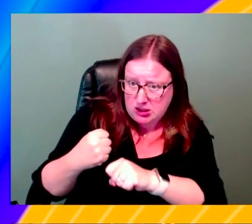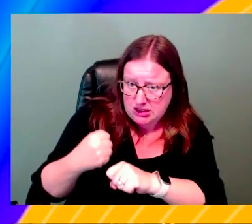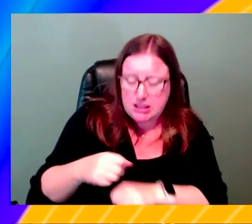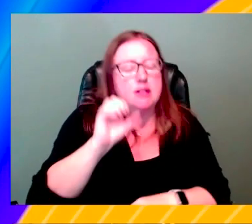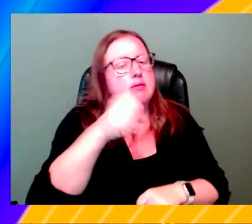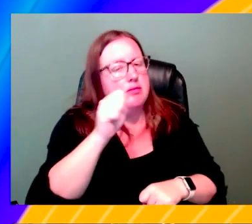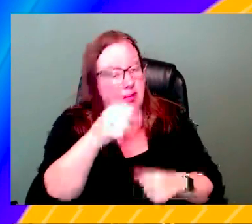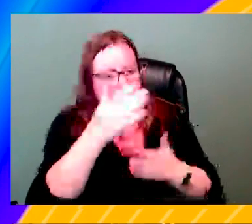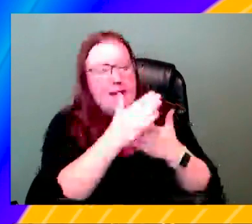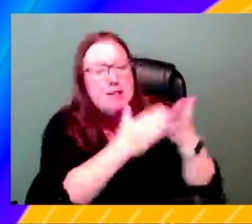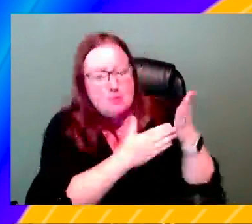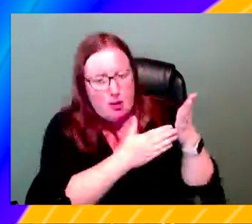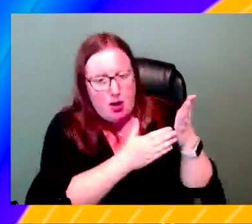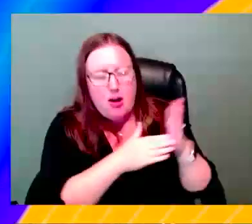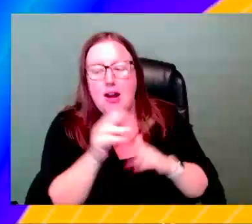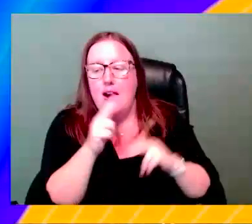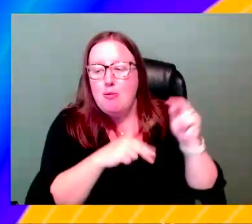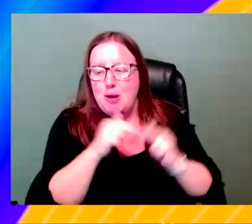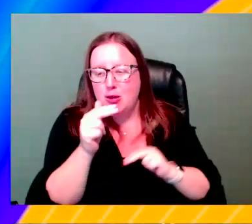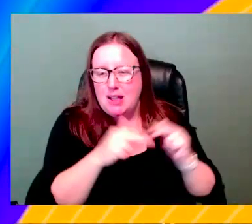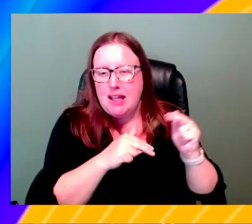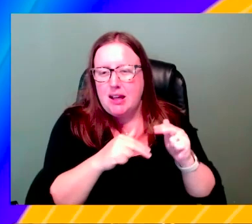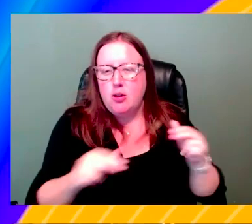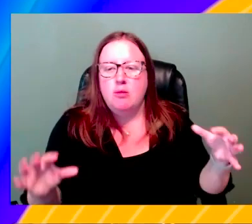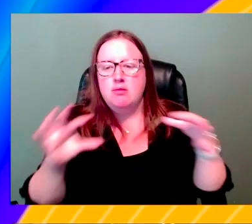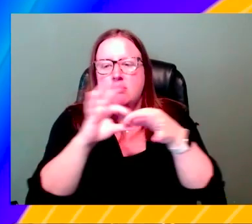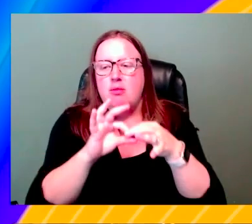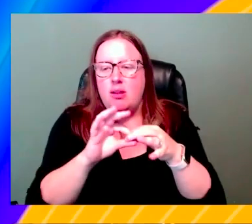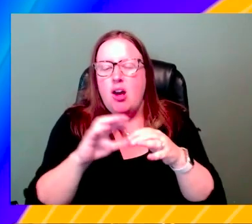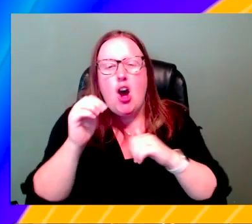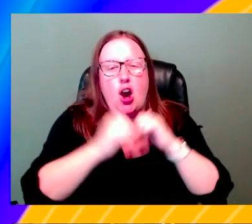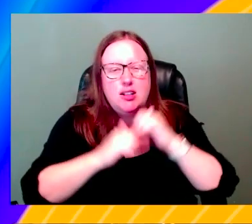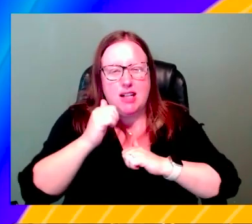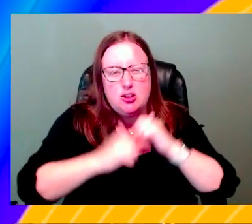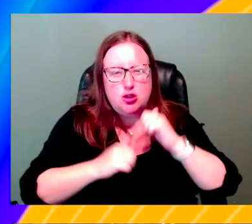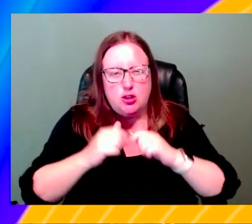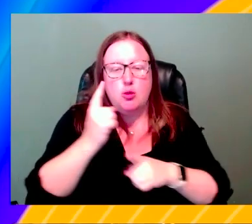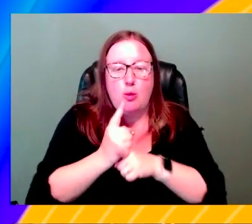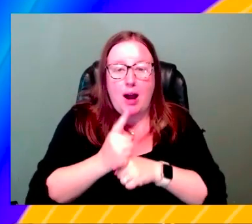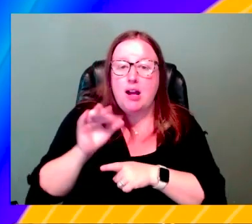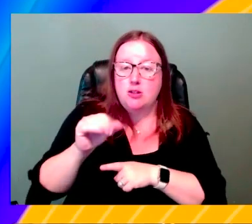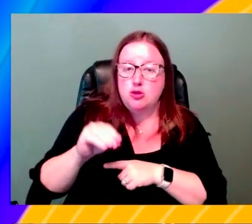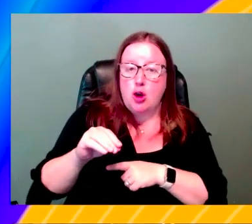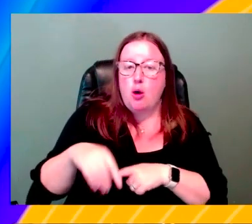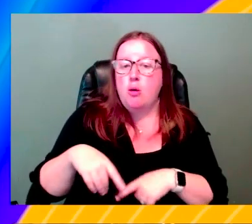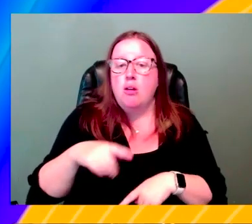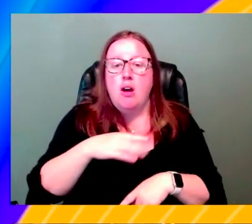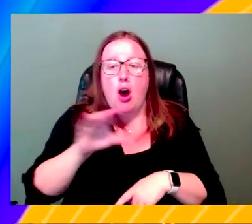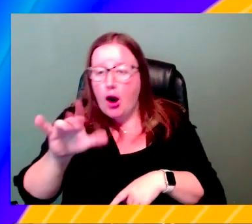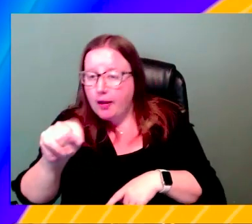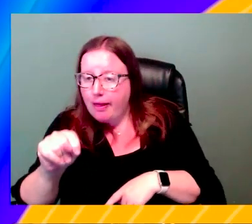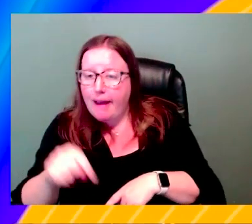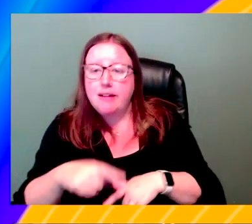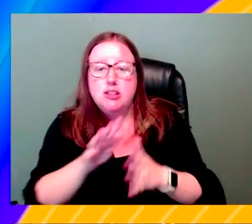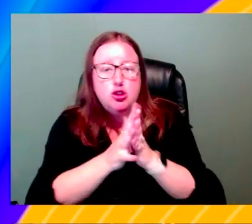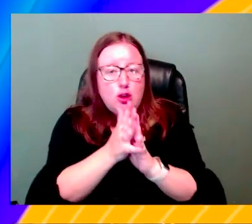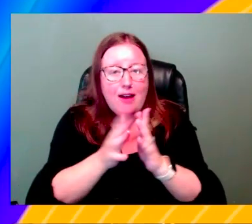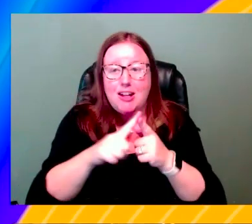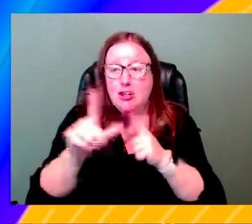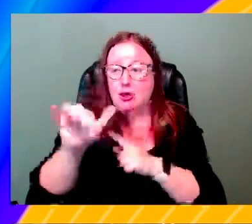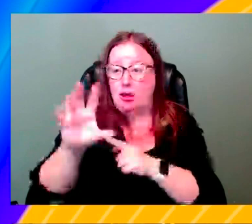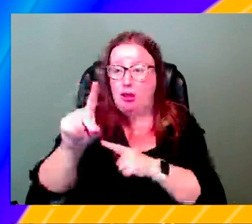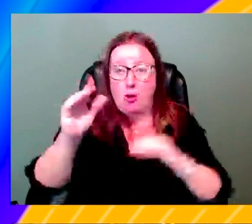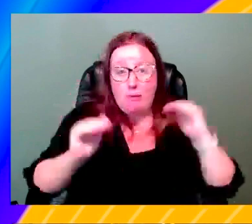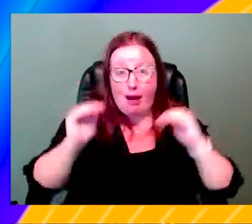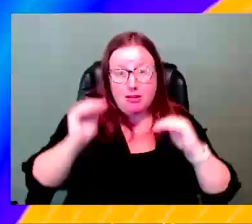of building loosely coupled architectures, right? Yes, we can point our clients, our traffic, to the load balancer. The load balancer is now going to